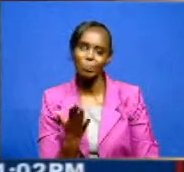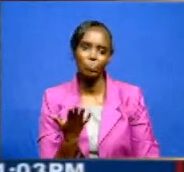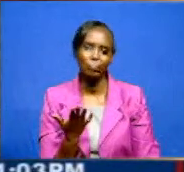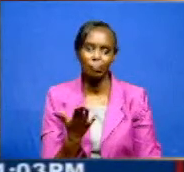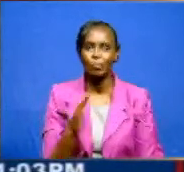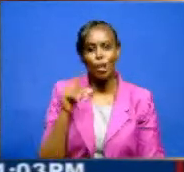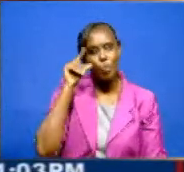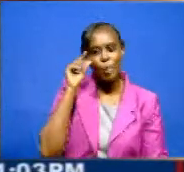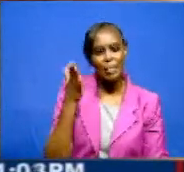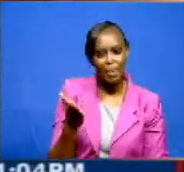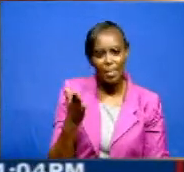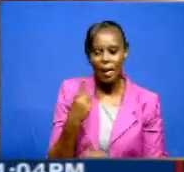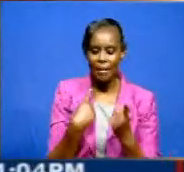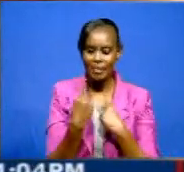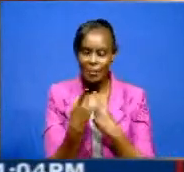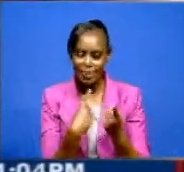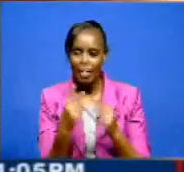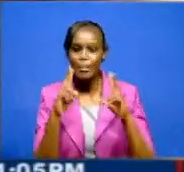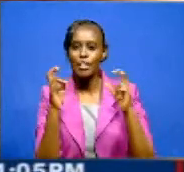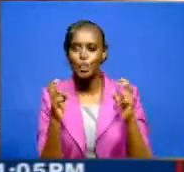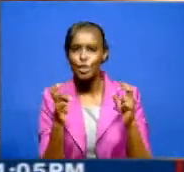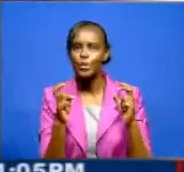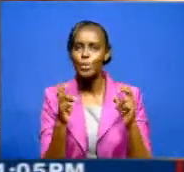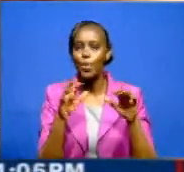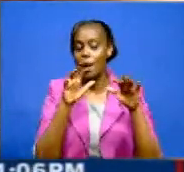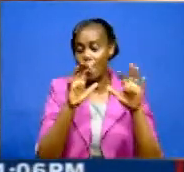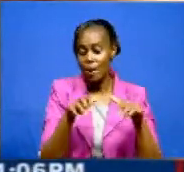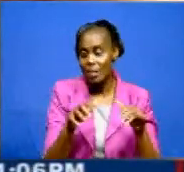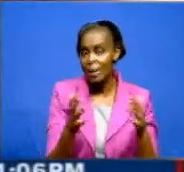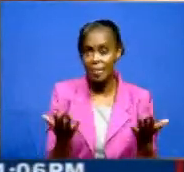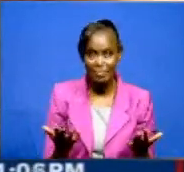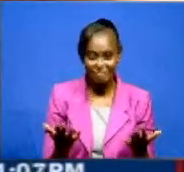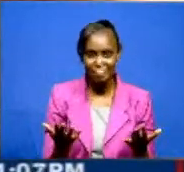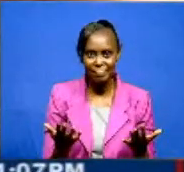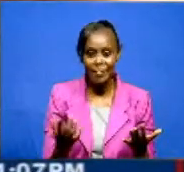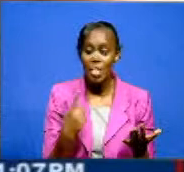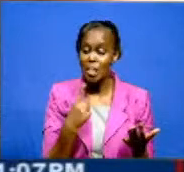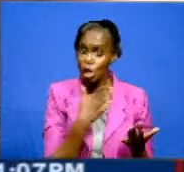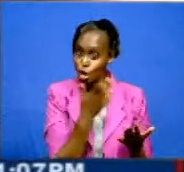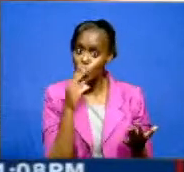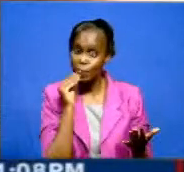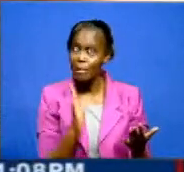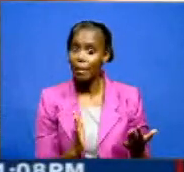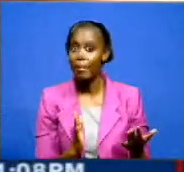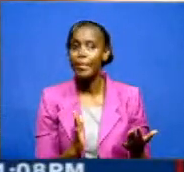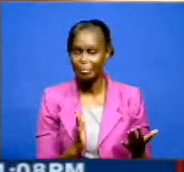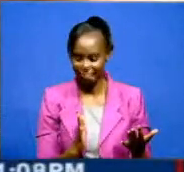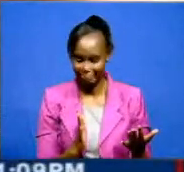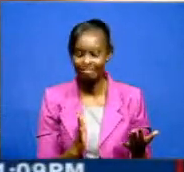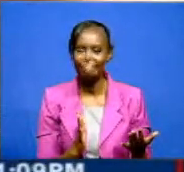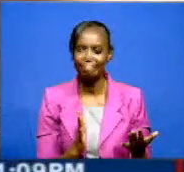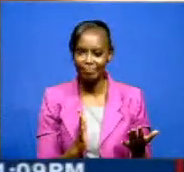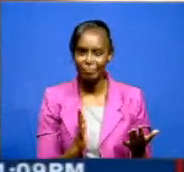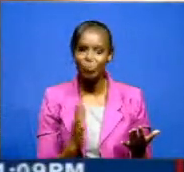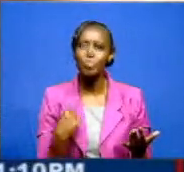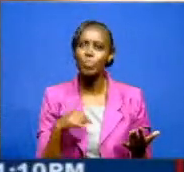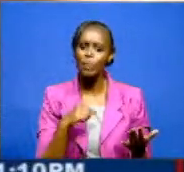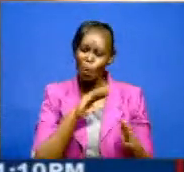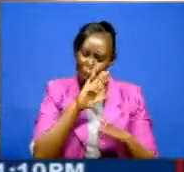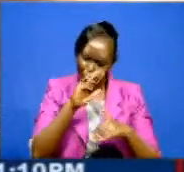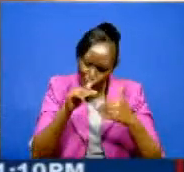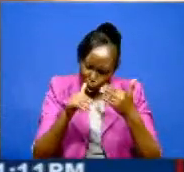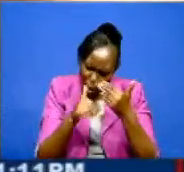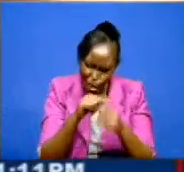in Mombasa to discuss issues agriculture. I'll tell you, Mr. Speaker, for all of